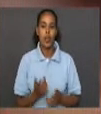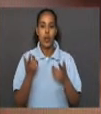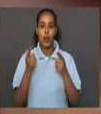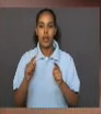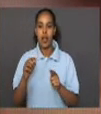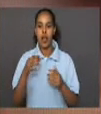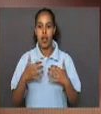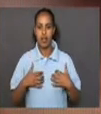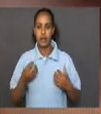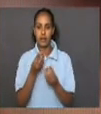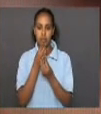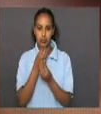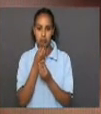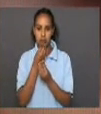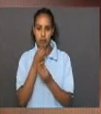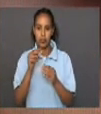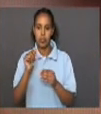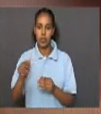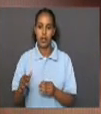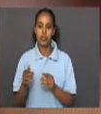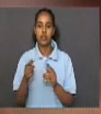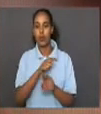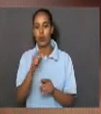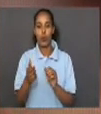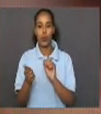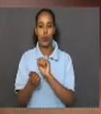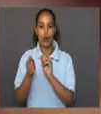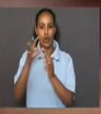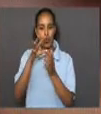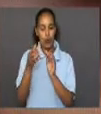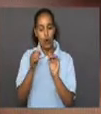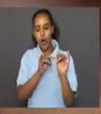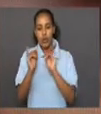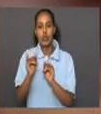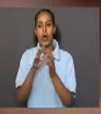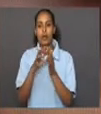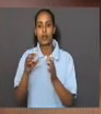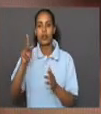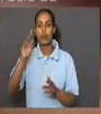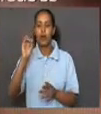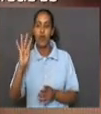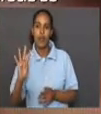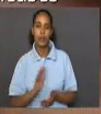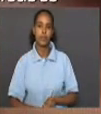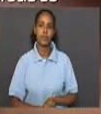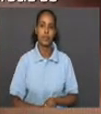When animals eat plants, they also absorb the phosphate.